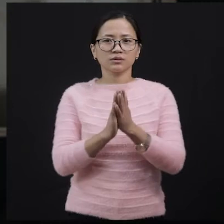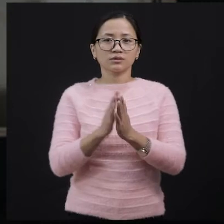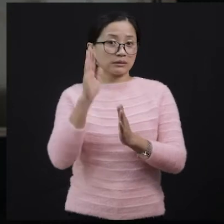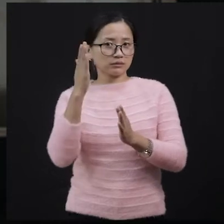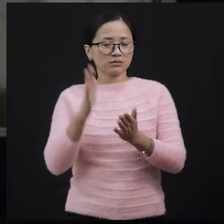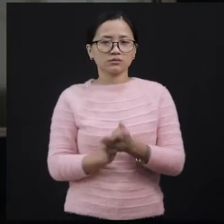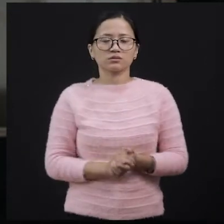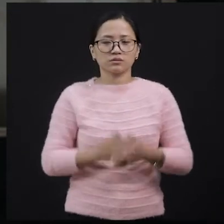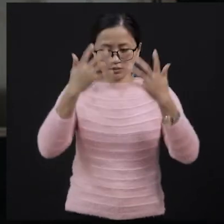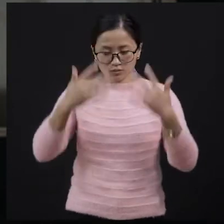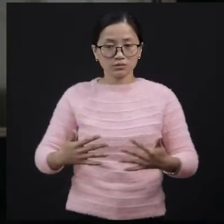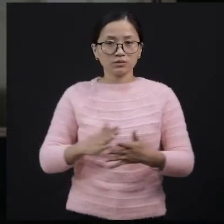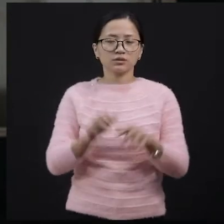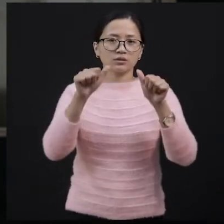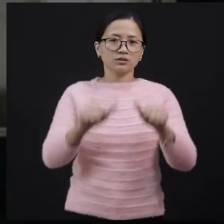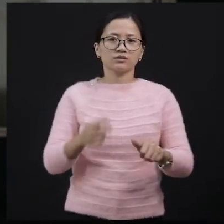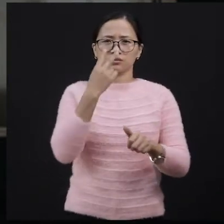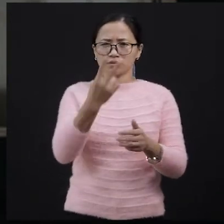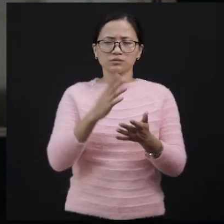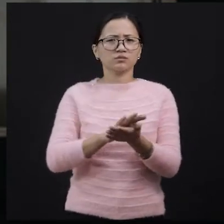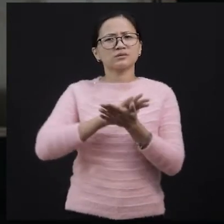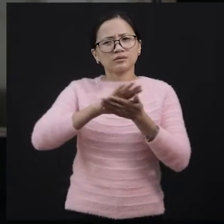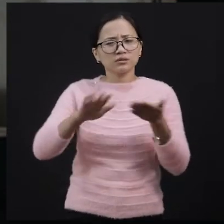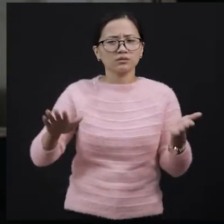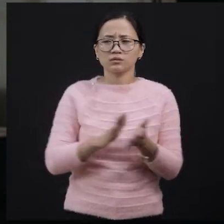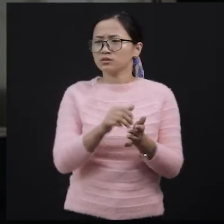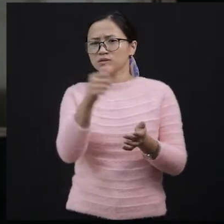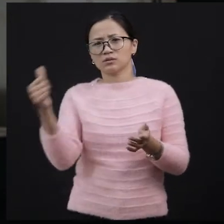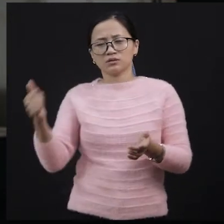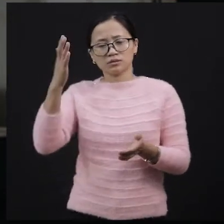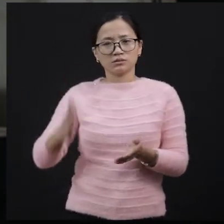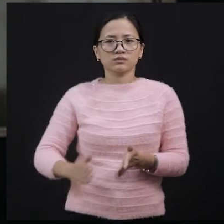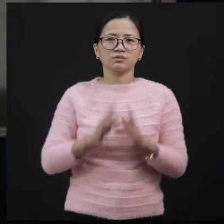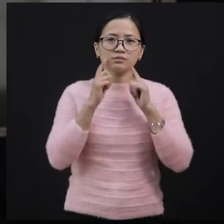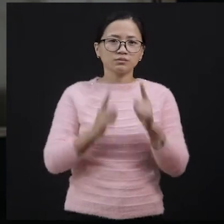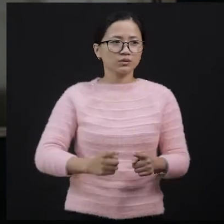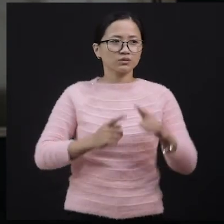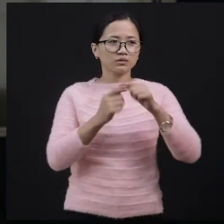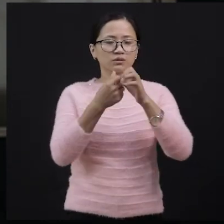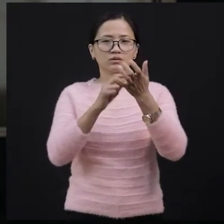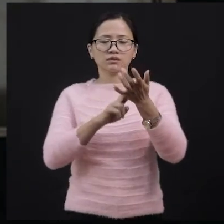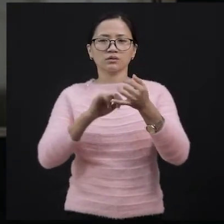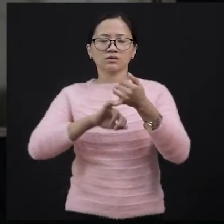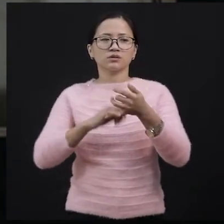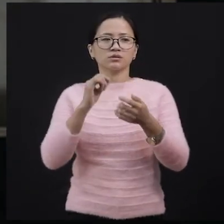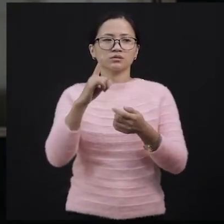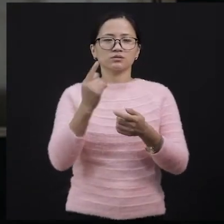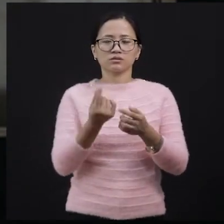In a transparent body, we are able to see things clearly on the other side. But when we see